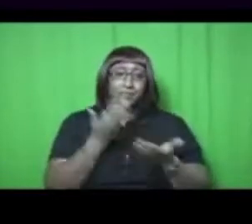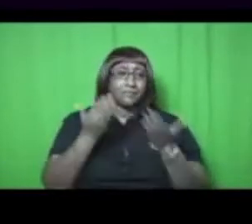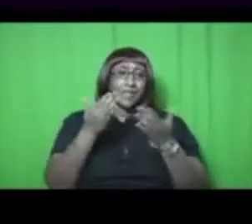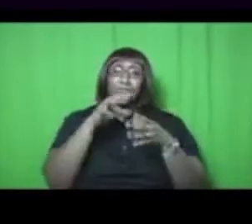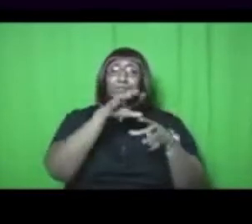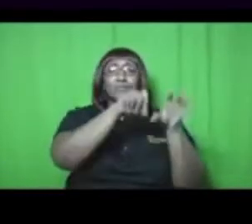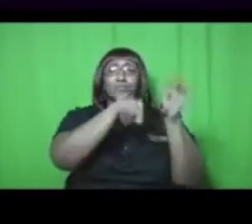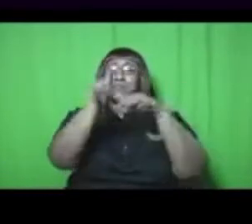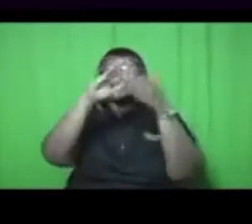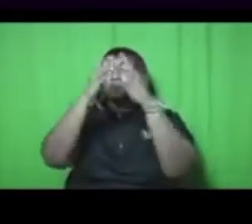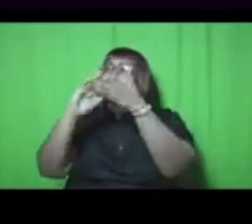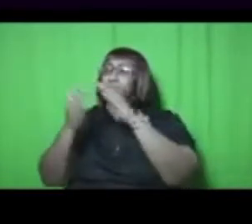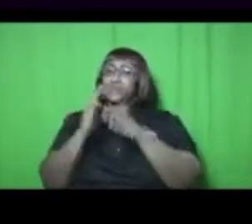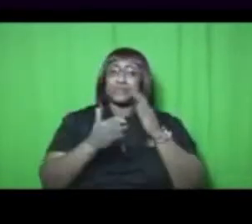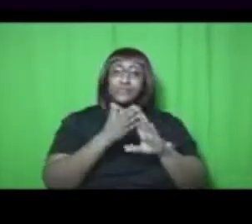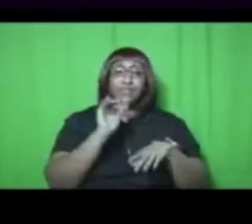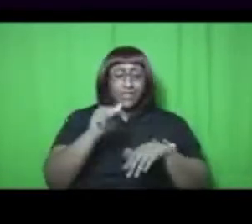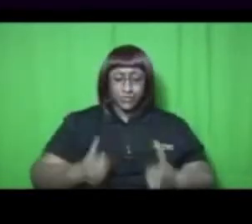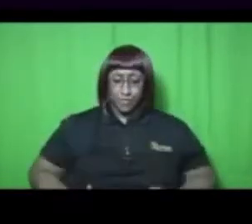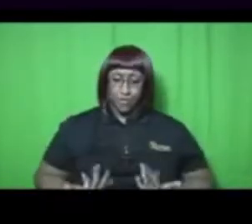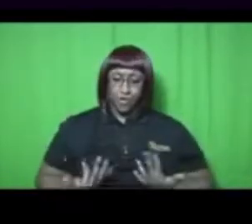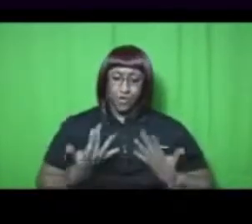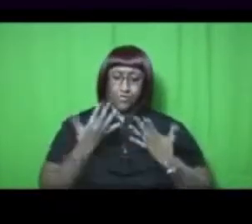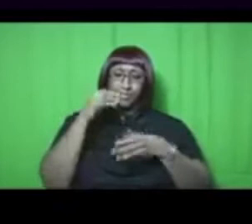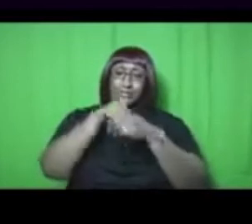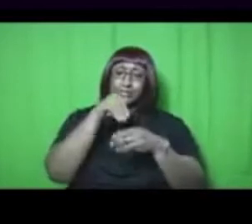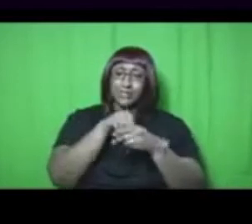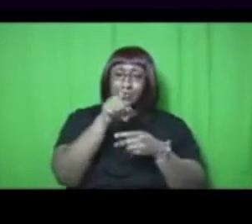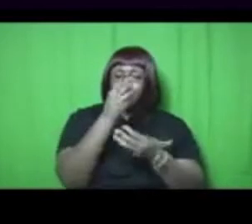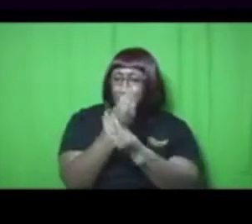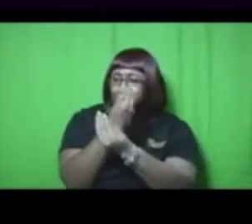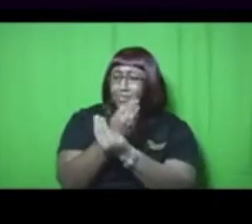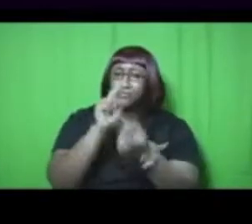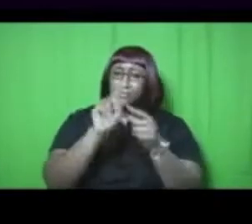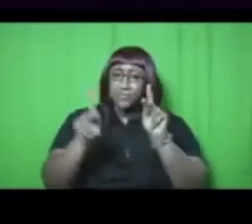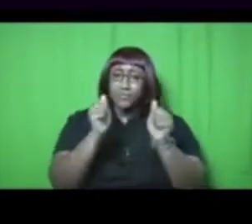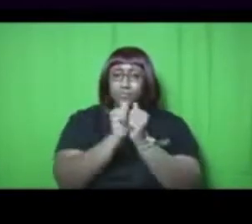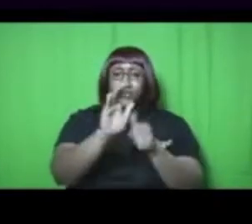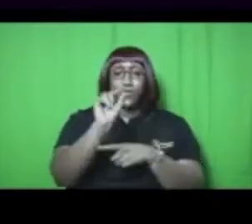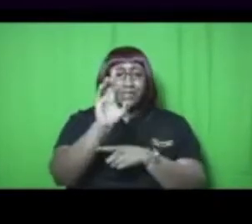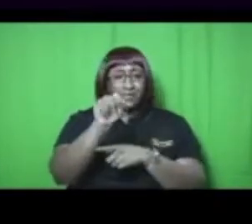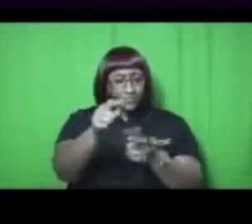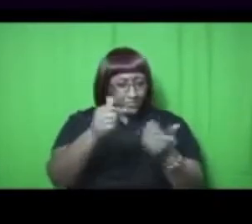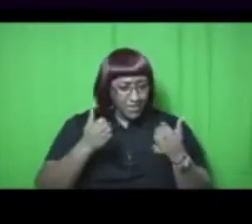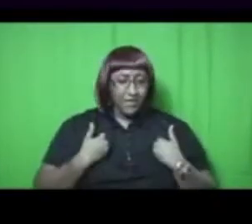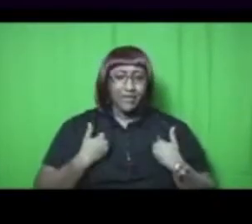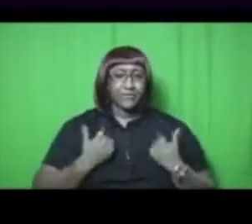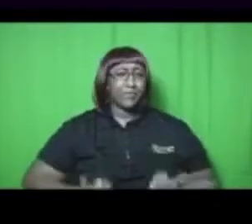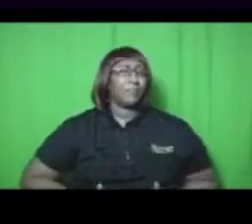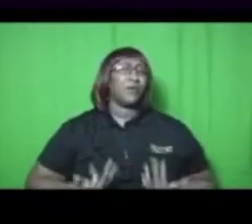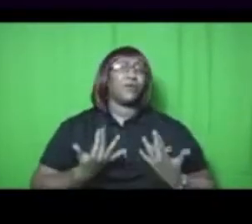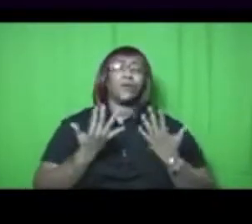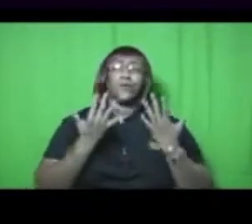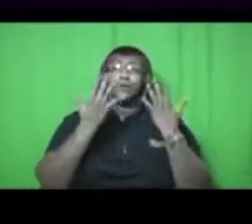the community and build a community. That's a burning within you to minister to people with your gift that you have. That is a burning. Maybe